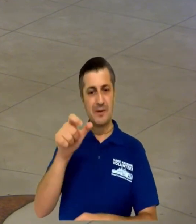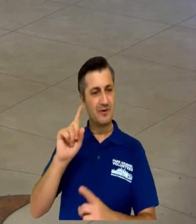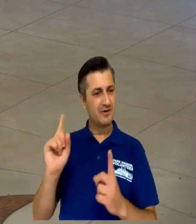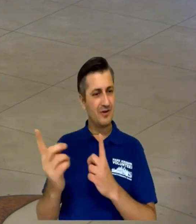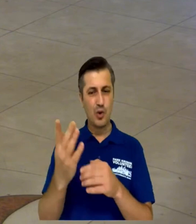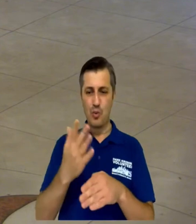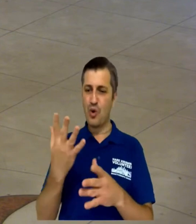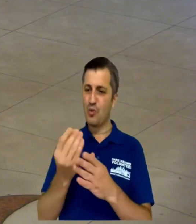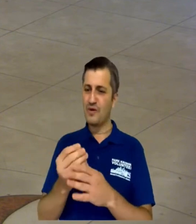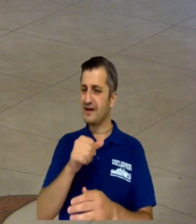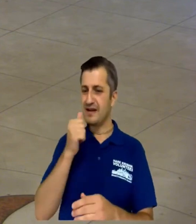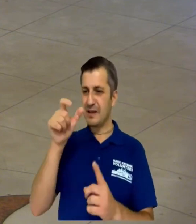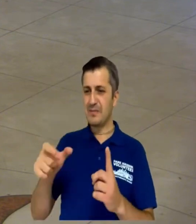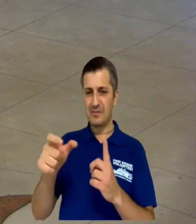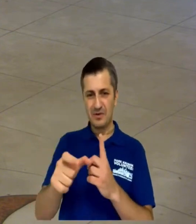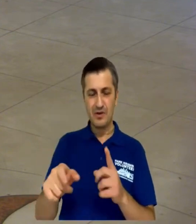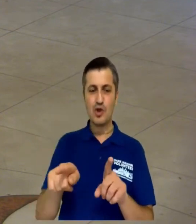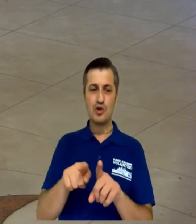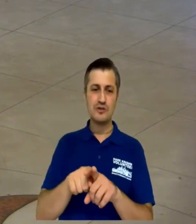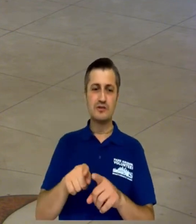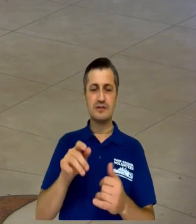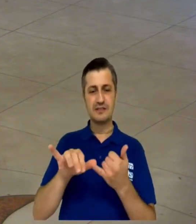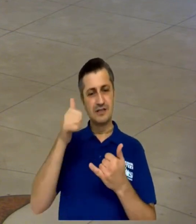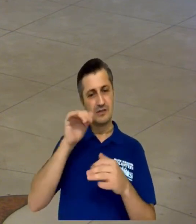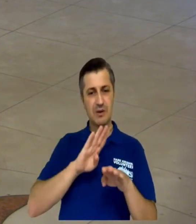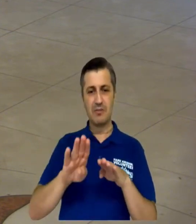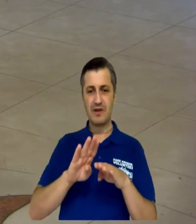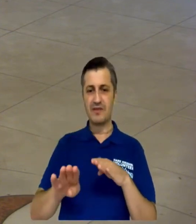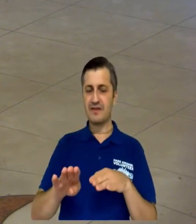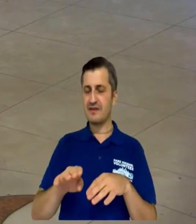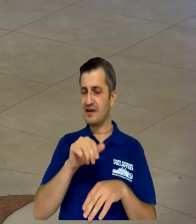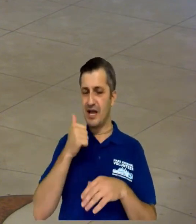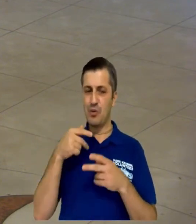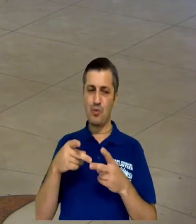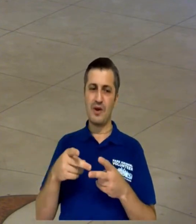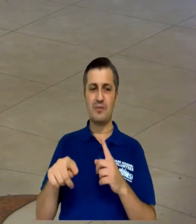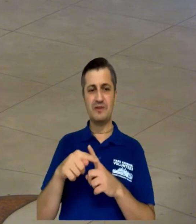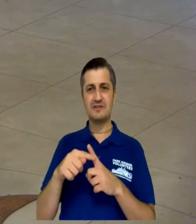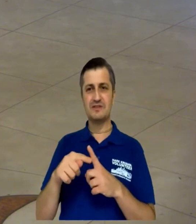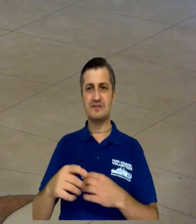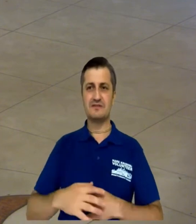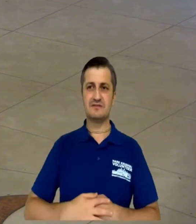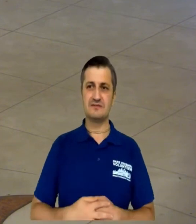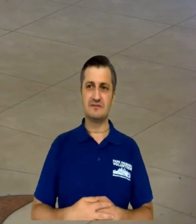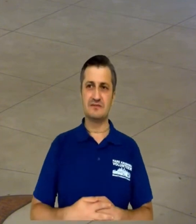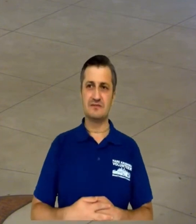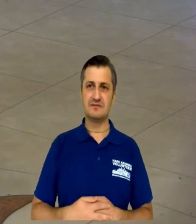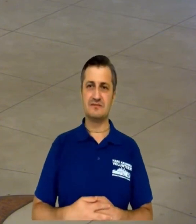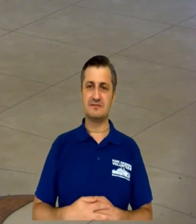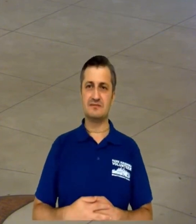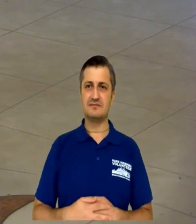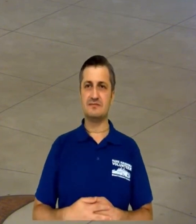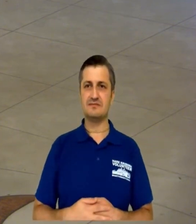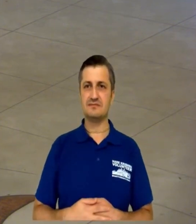actually practice my Krishna consciousness nicely as well. And in every stage of my life, there's so many things I could say that Krishna